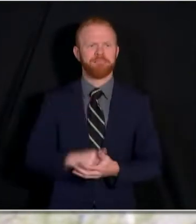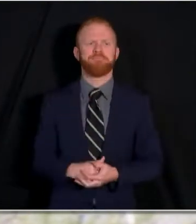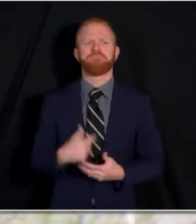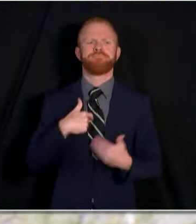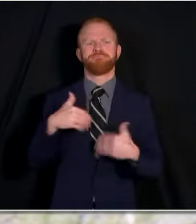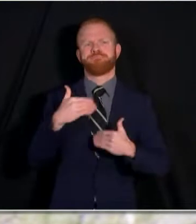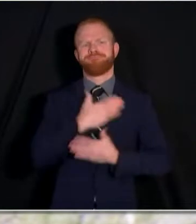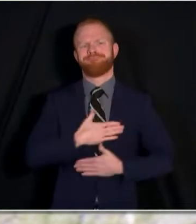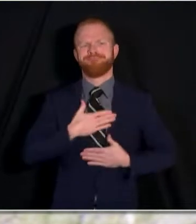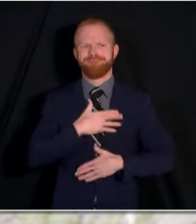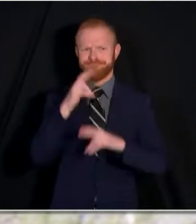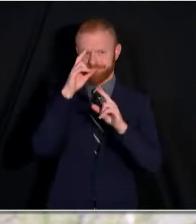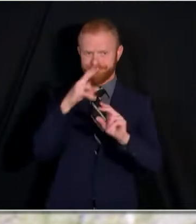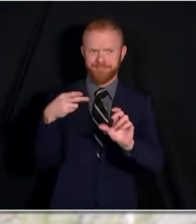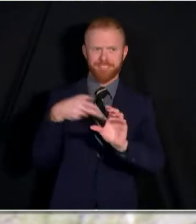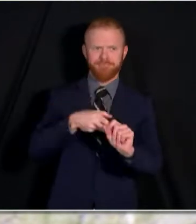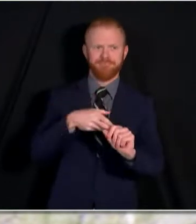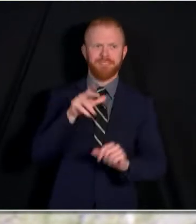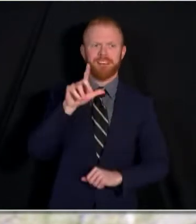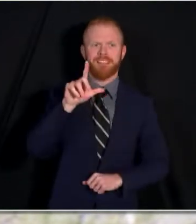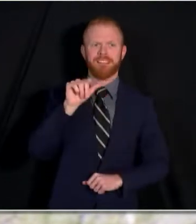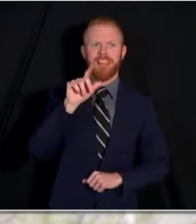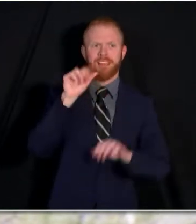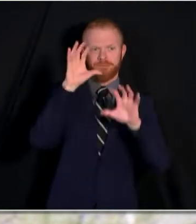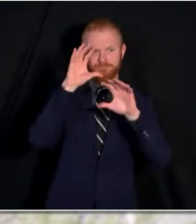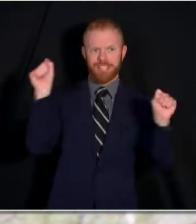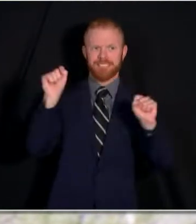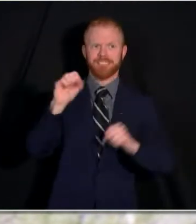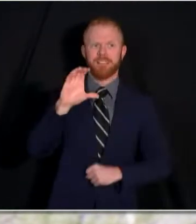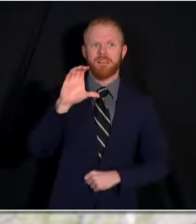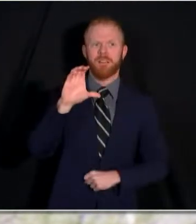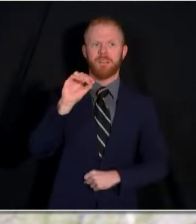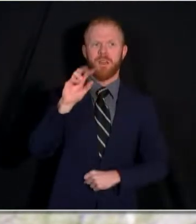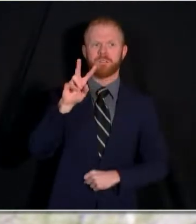to join LA President Bill Covino, our very